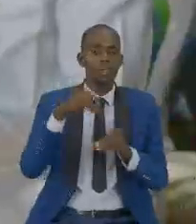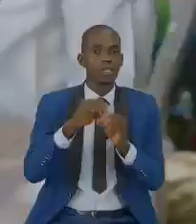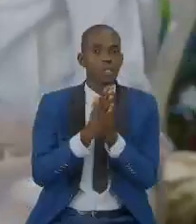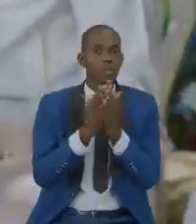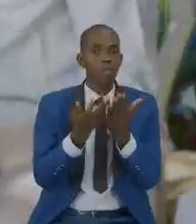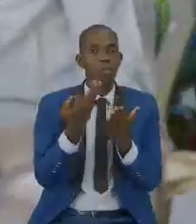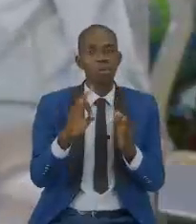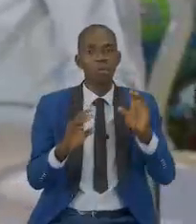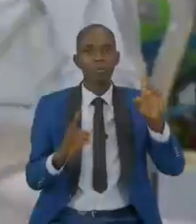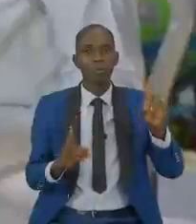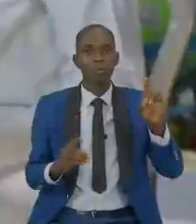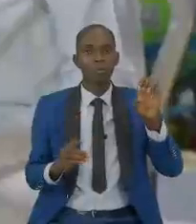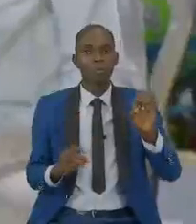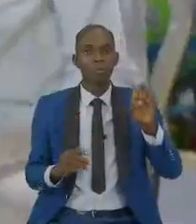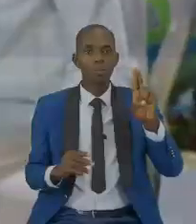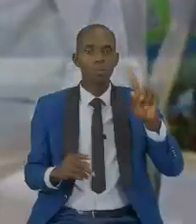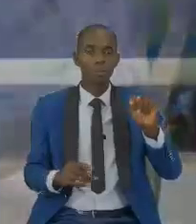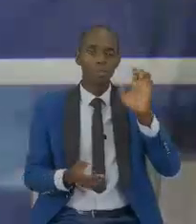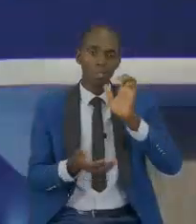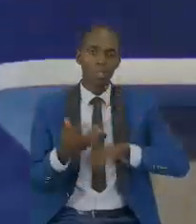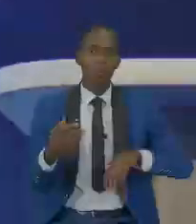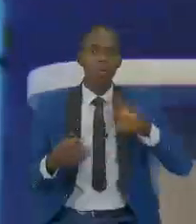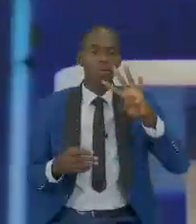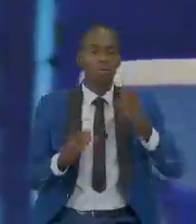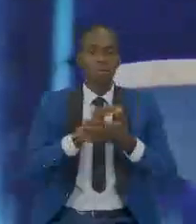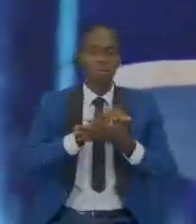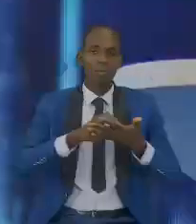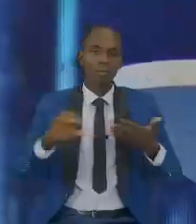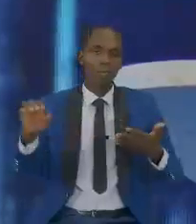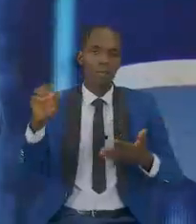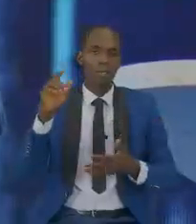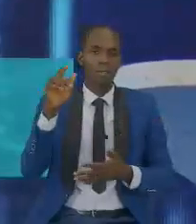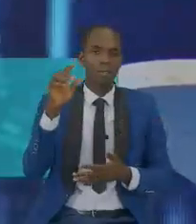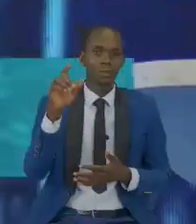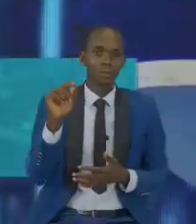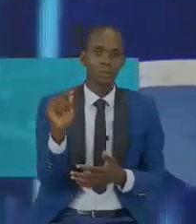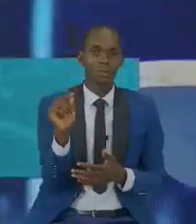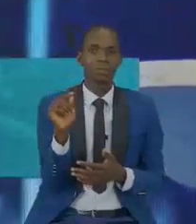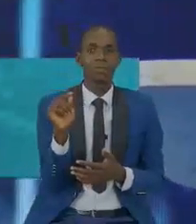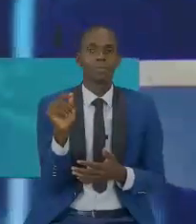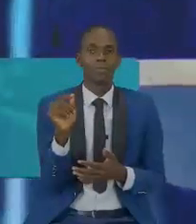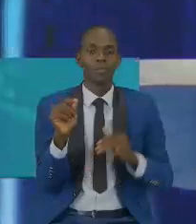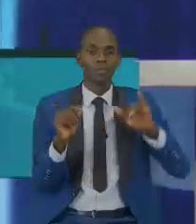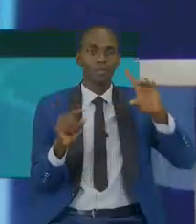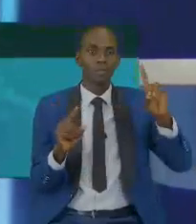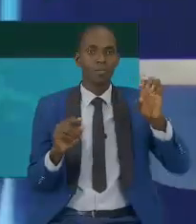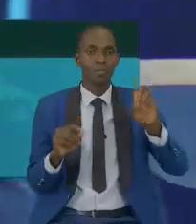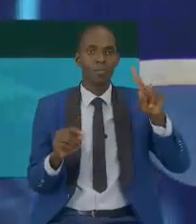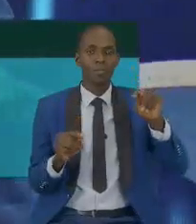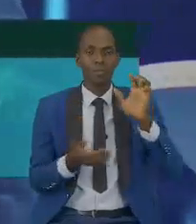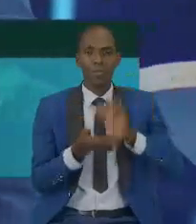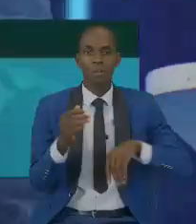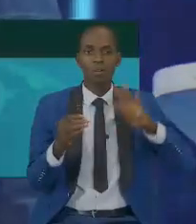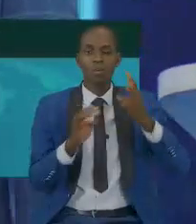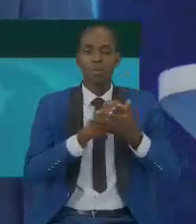4. I'm reading from verse 20. So you understand that this is coming directly from the word of God. It says,